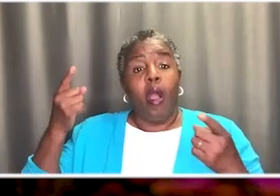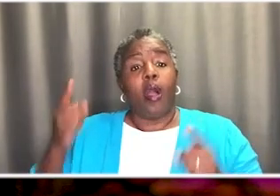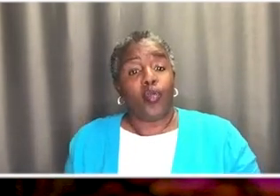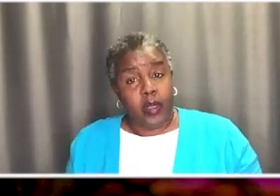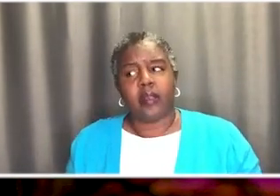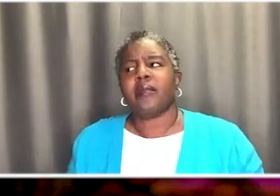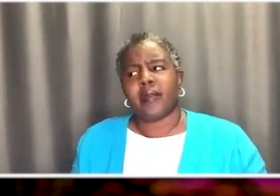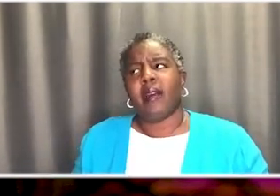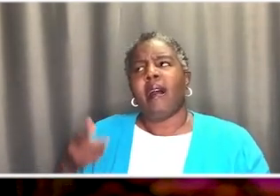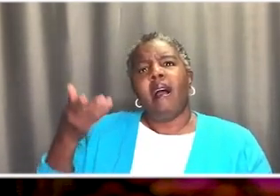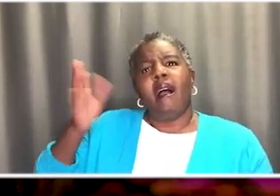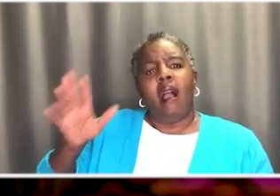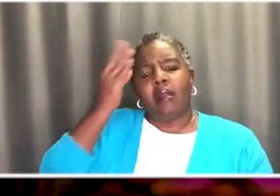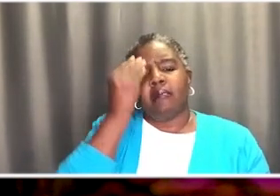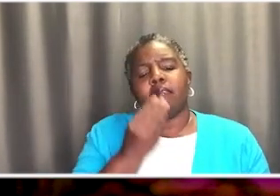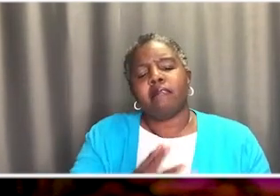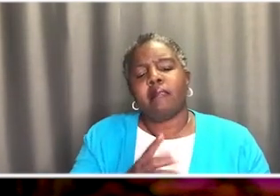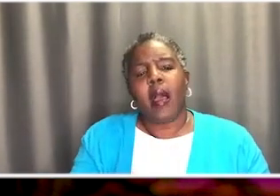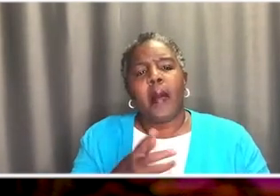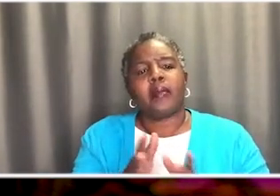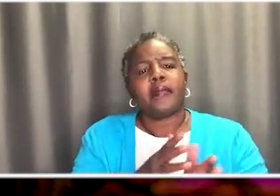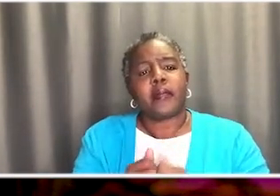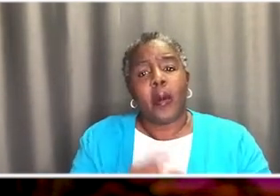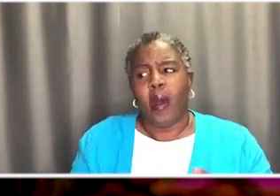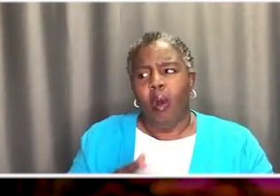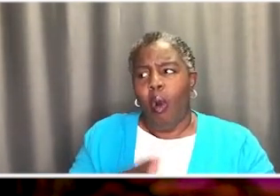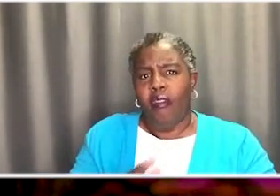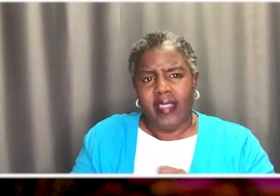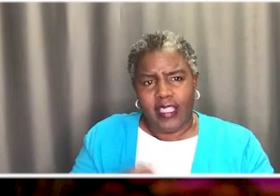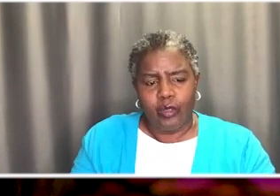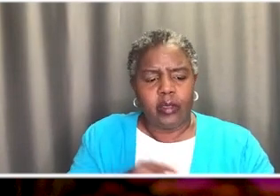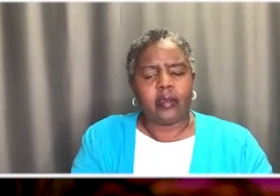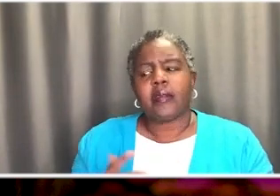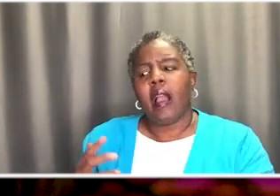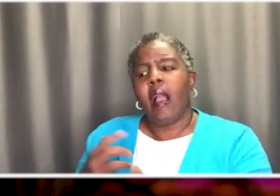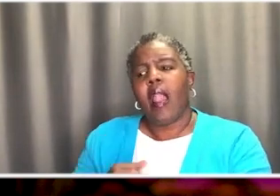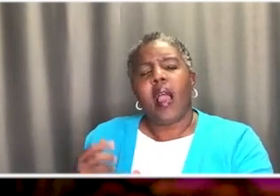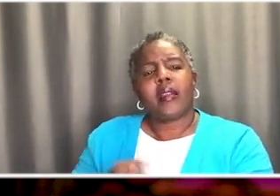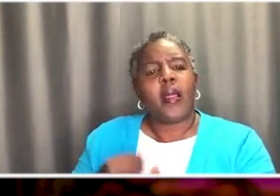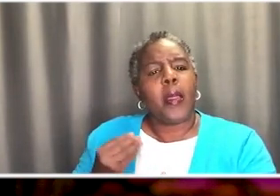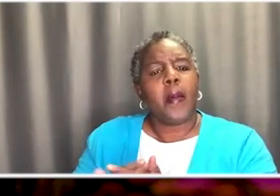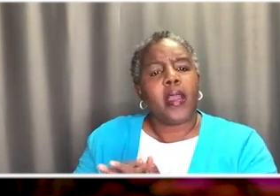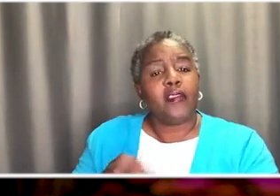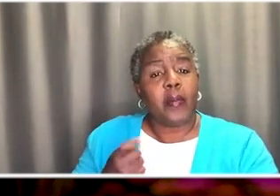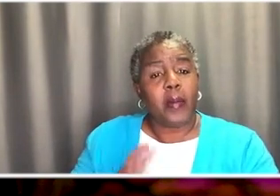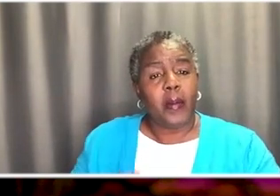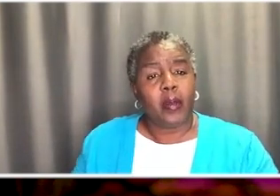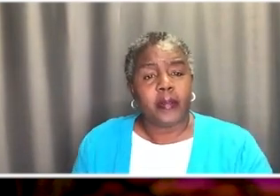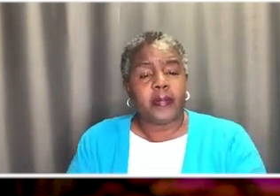heard. However, over the years, he collected the money from the